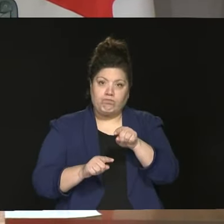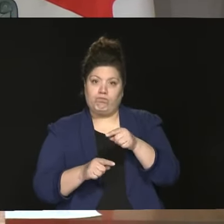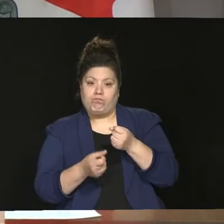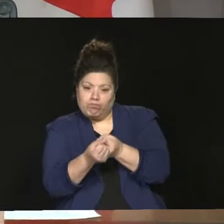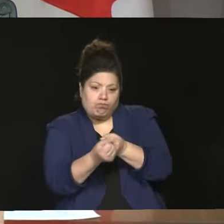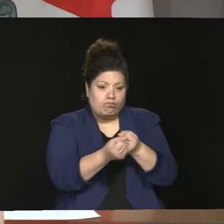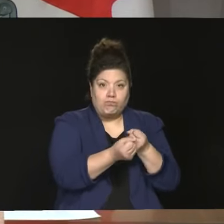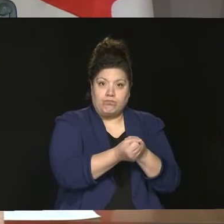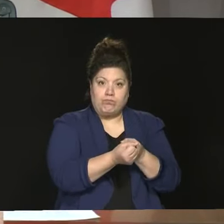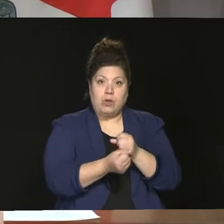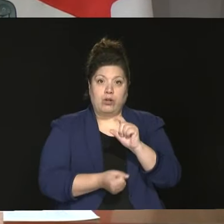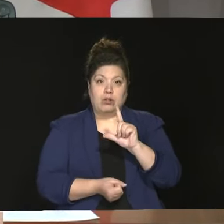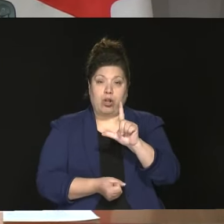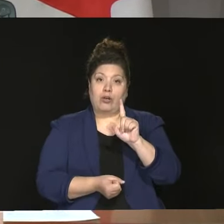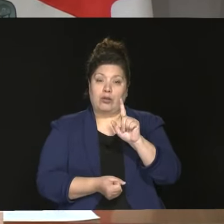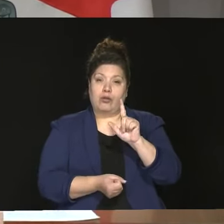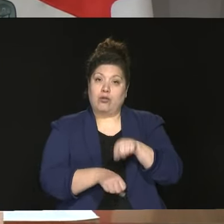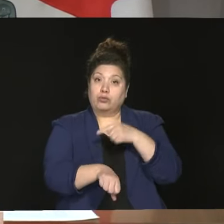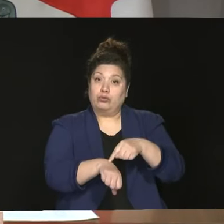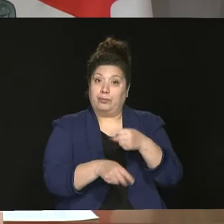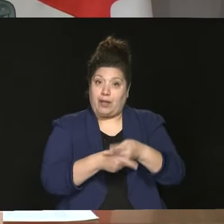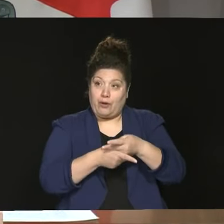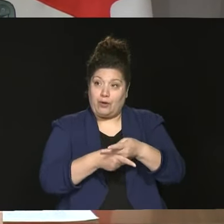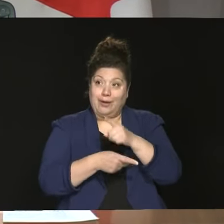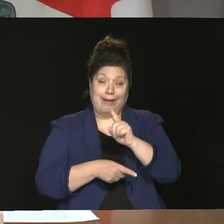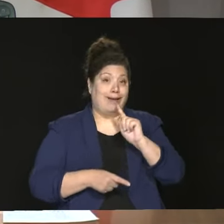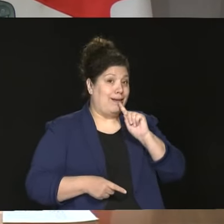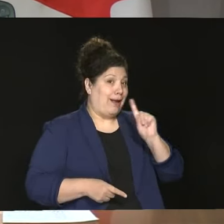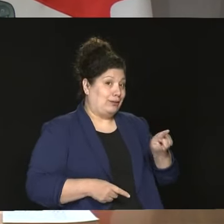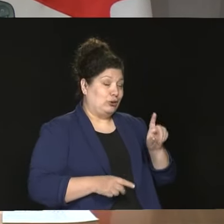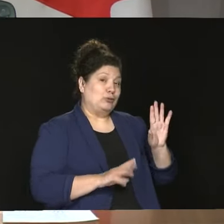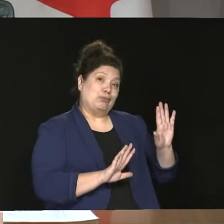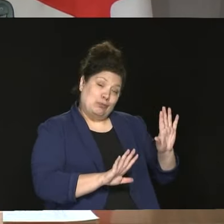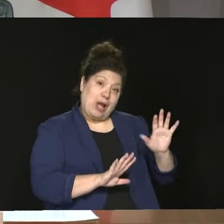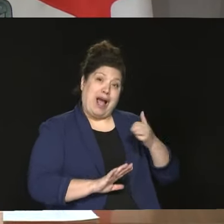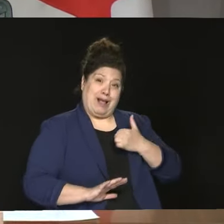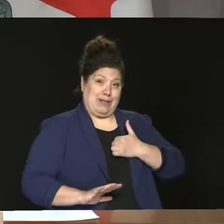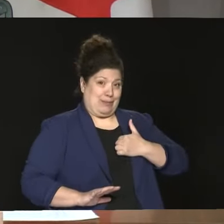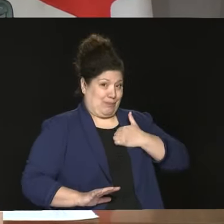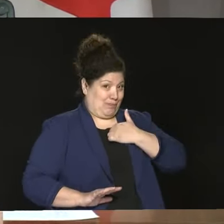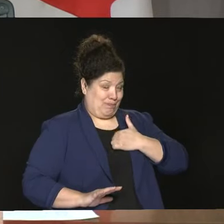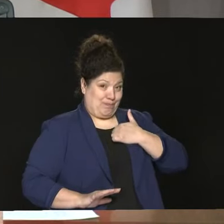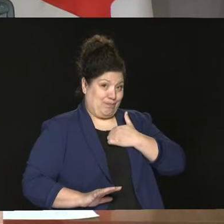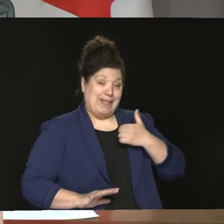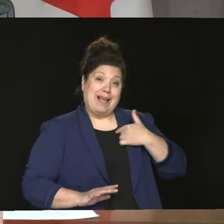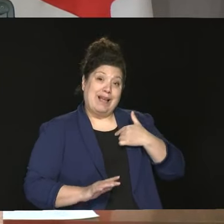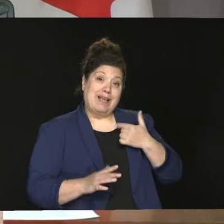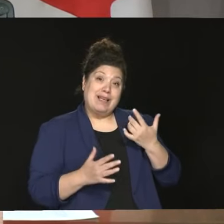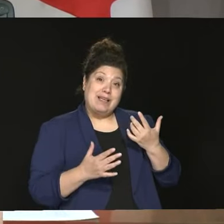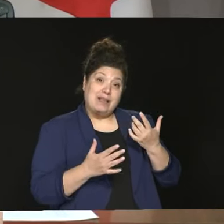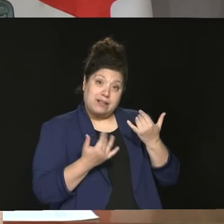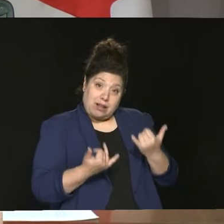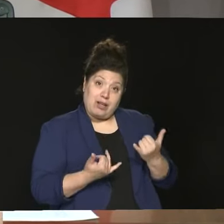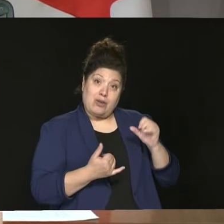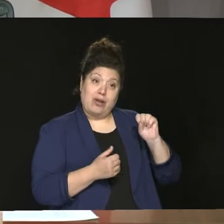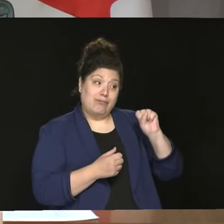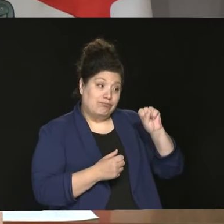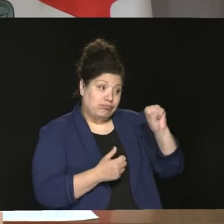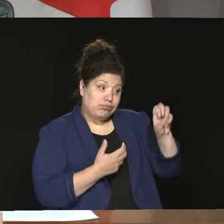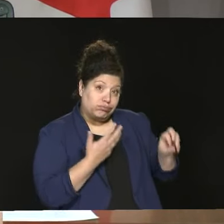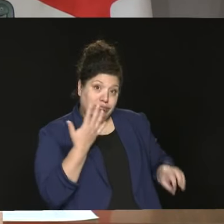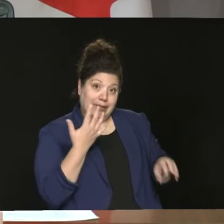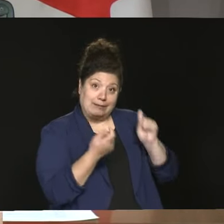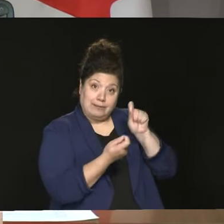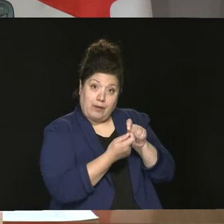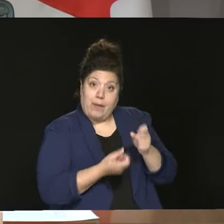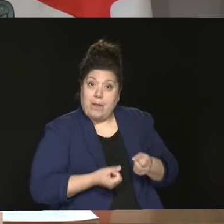sorry, Catherine, but I cannot share specific numbers at this time. I discussed that issue